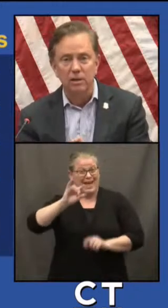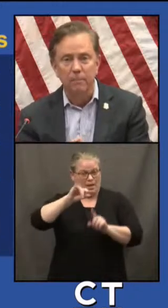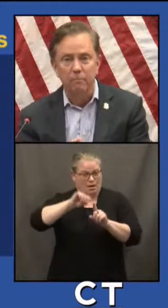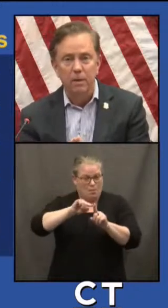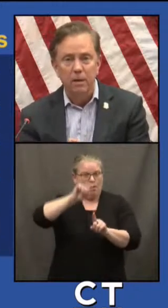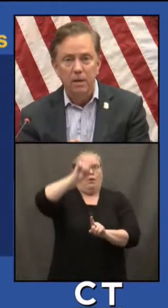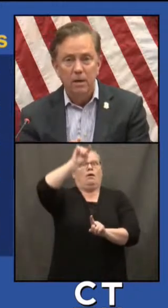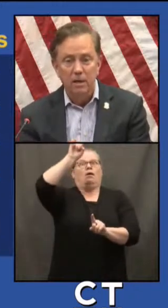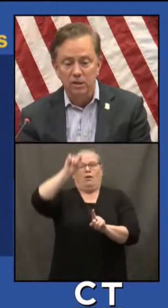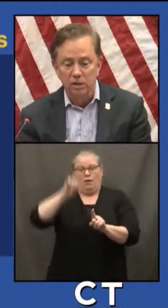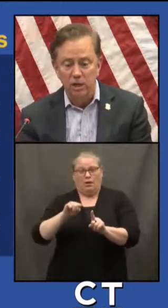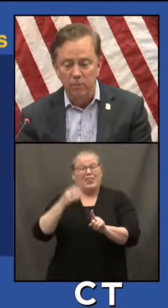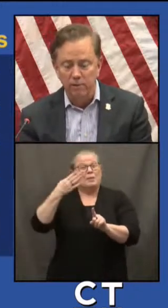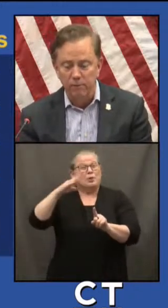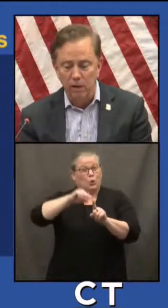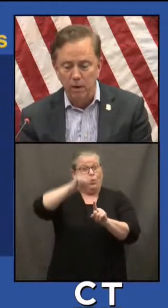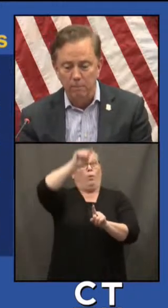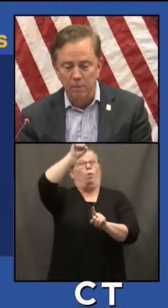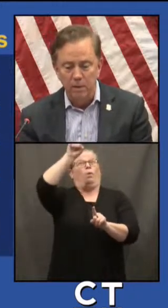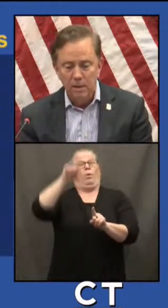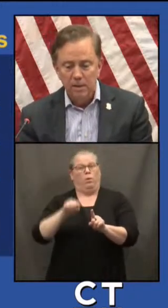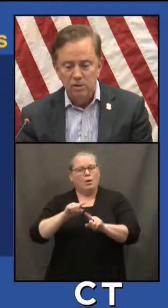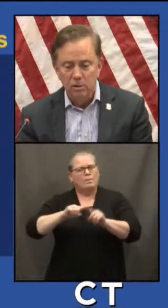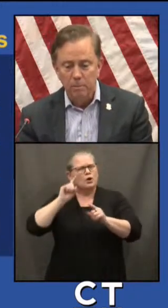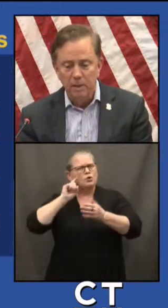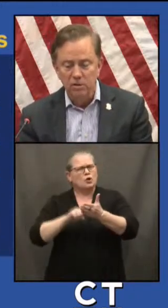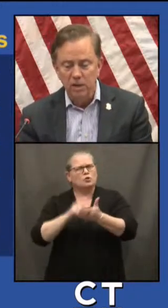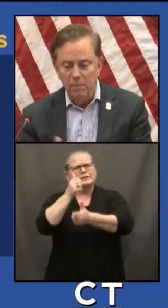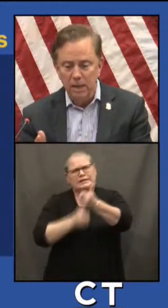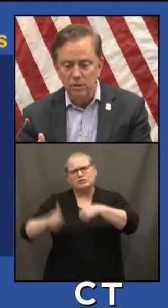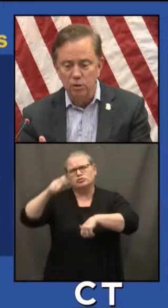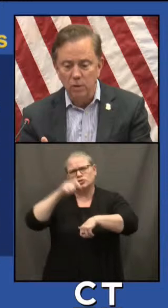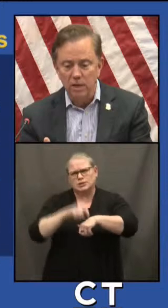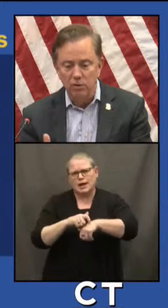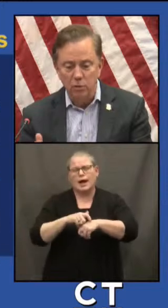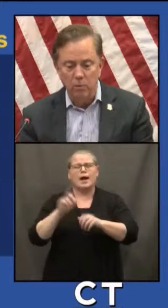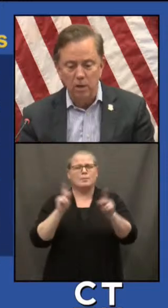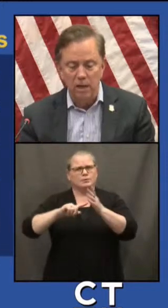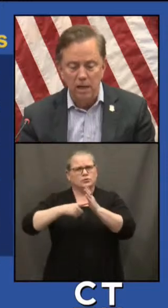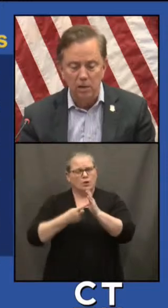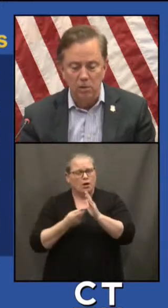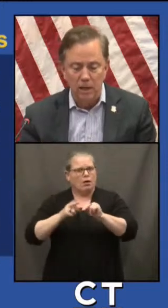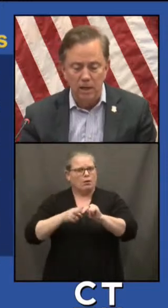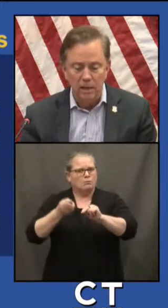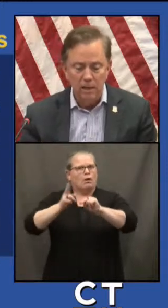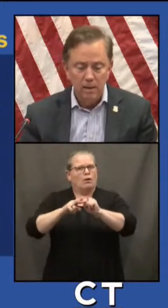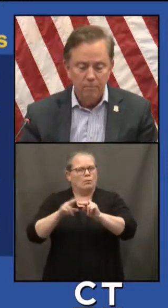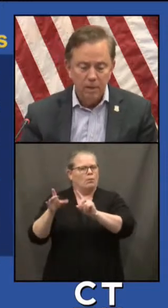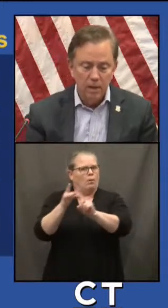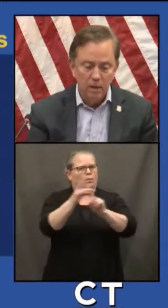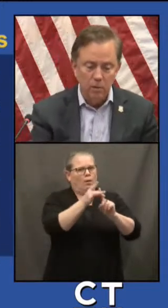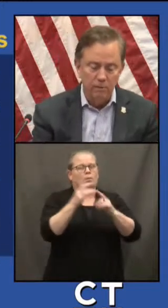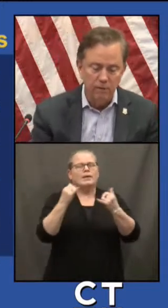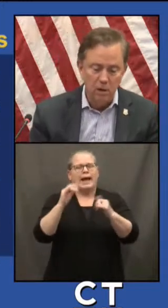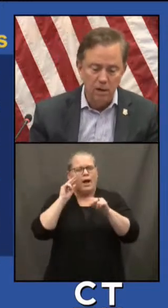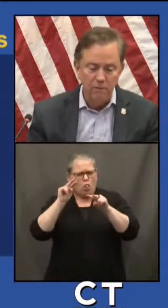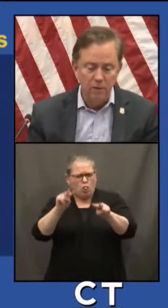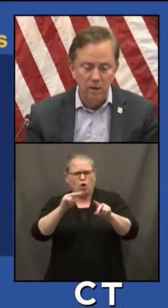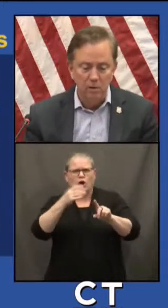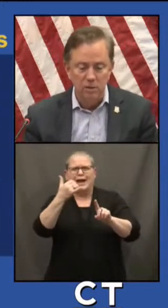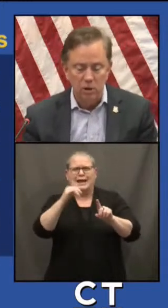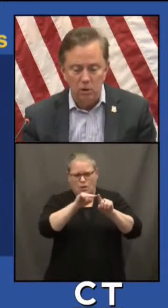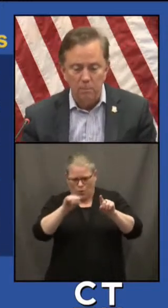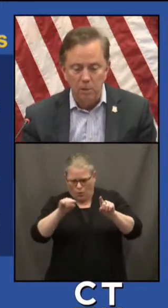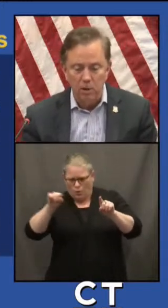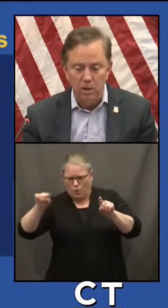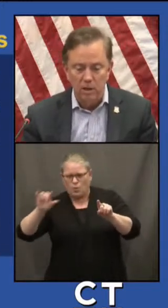each continuing flare-up. So by the time you get to 2021, the yellow line, on the far left there